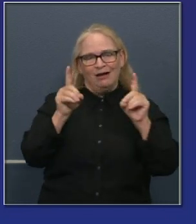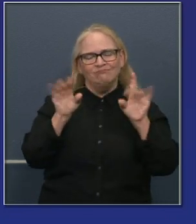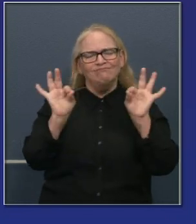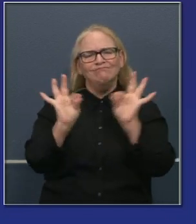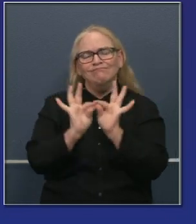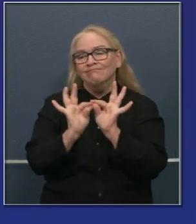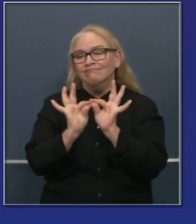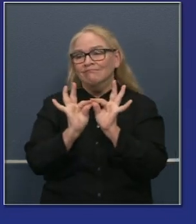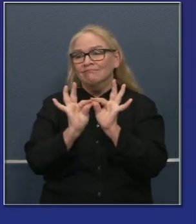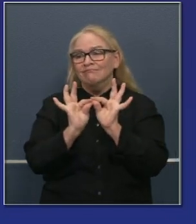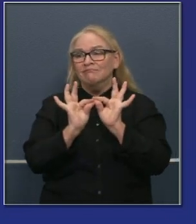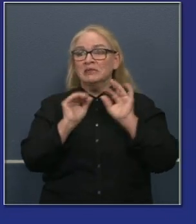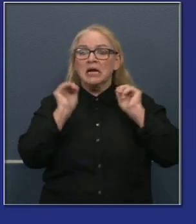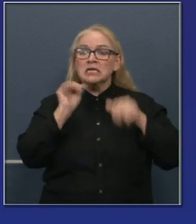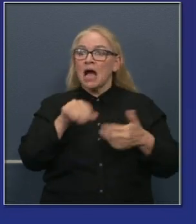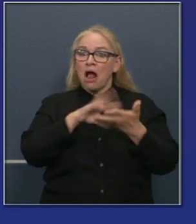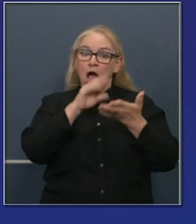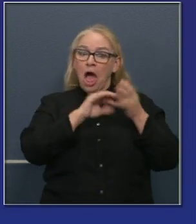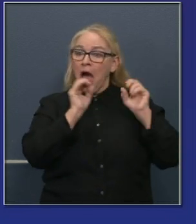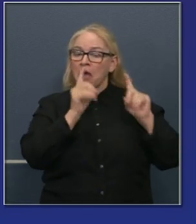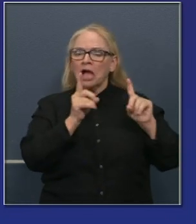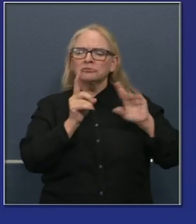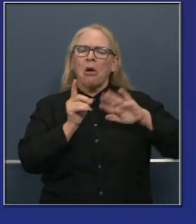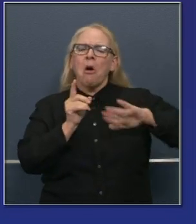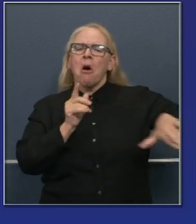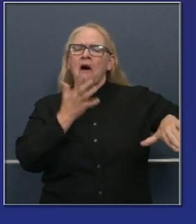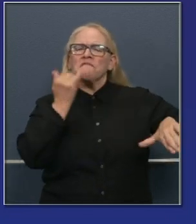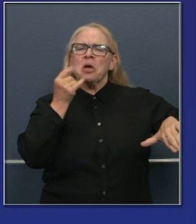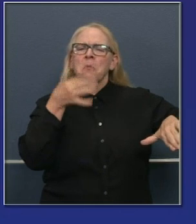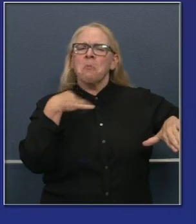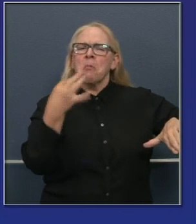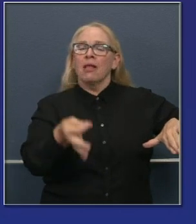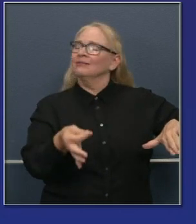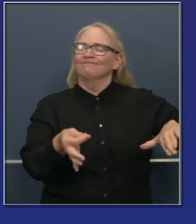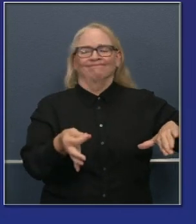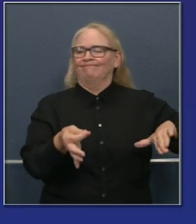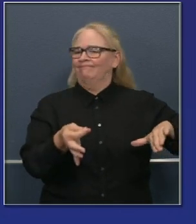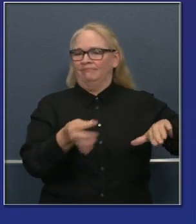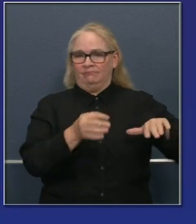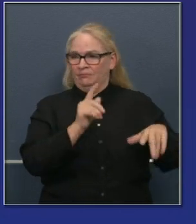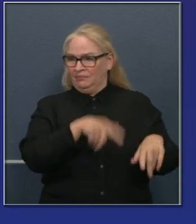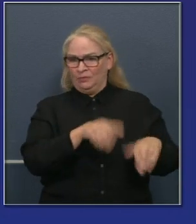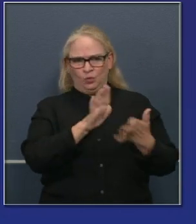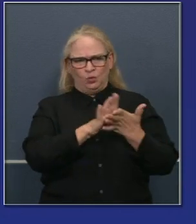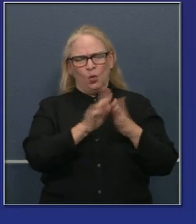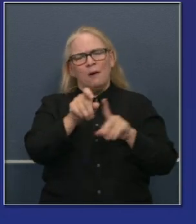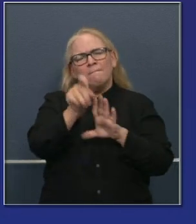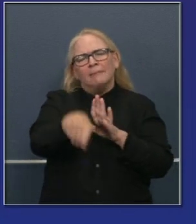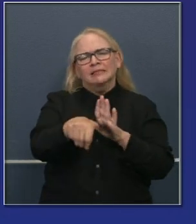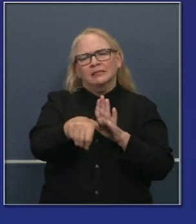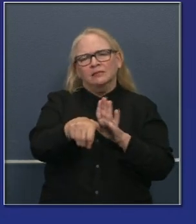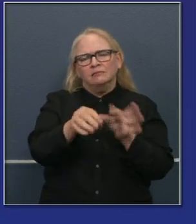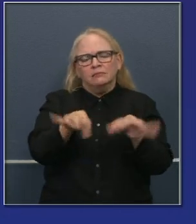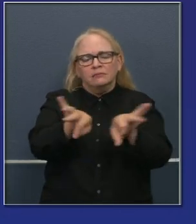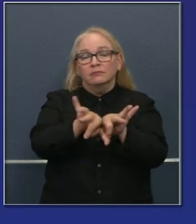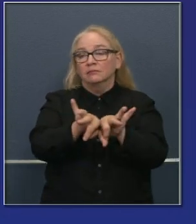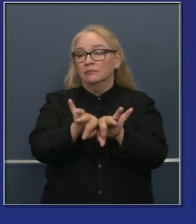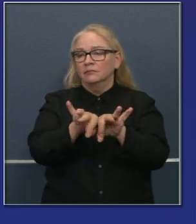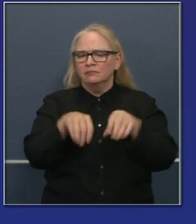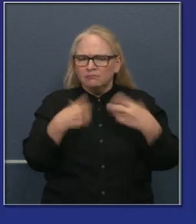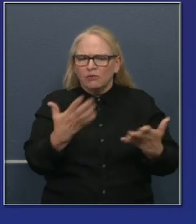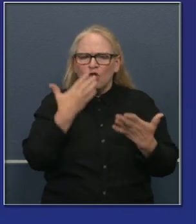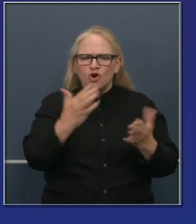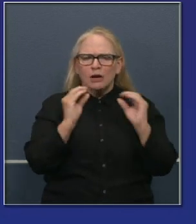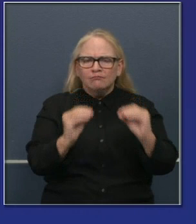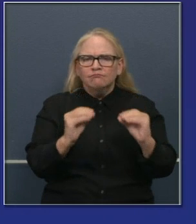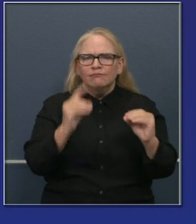non-negotiable. That schools must, and I underscore must, provide meaningful instruction during this pandemic, whether they